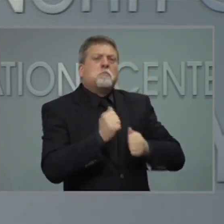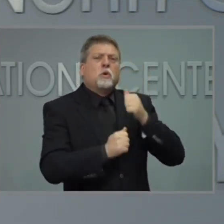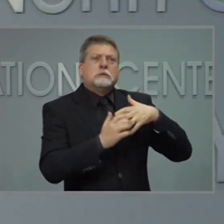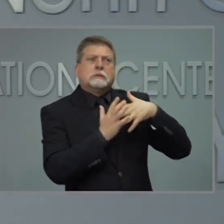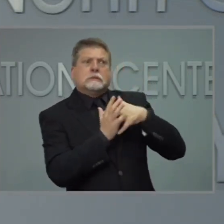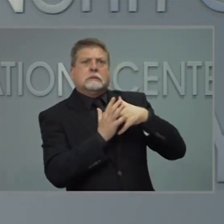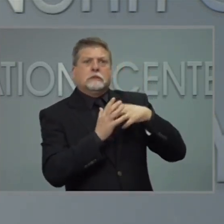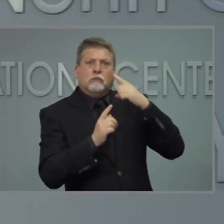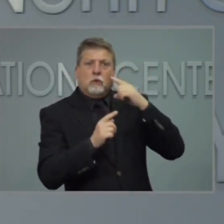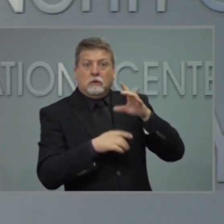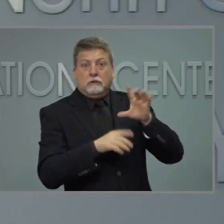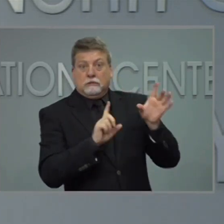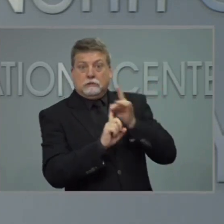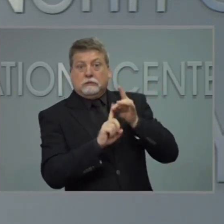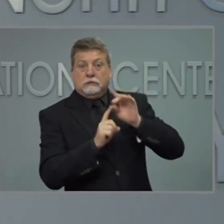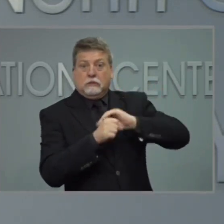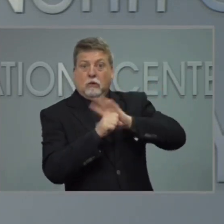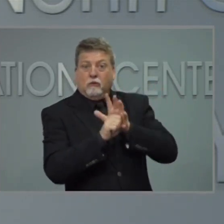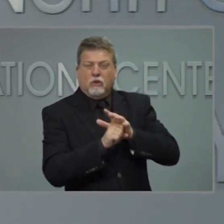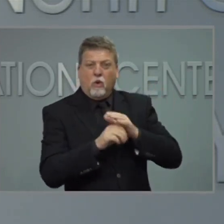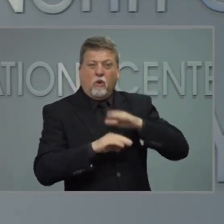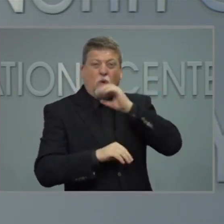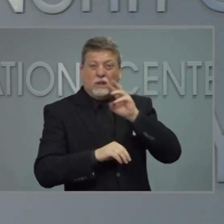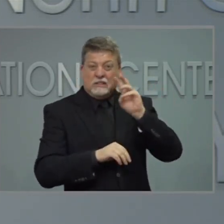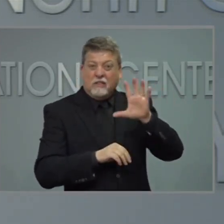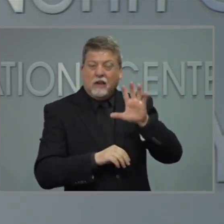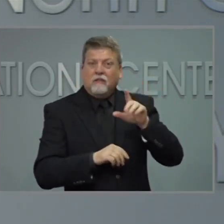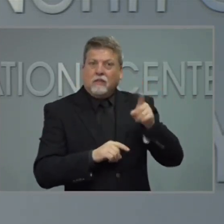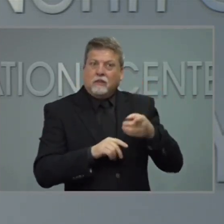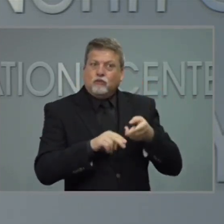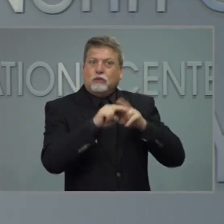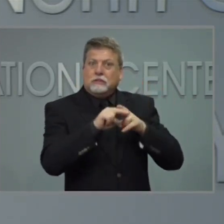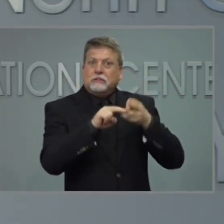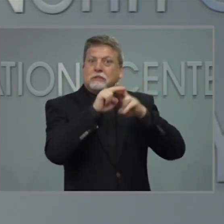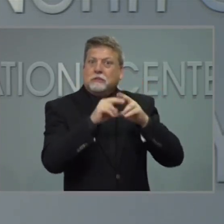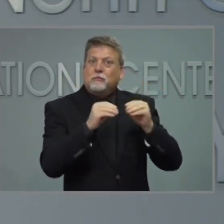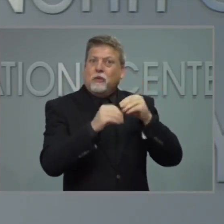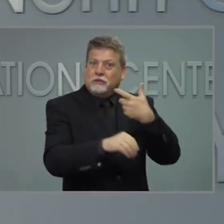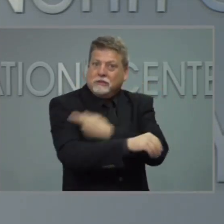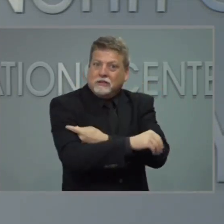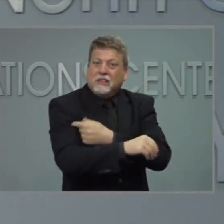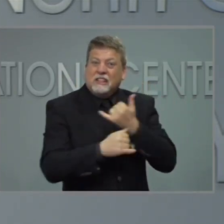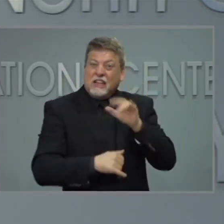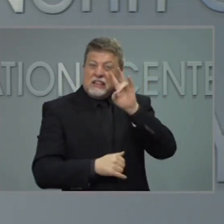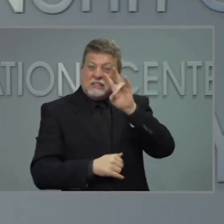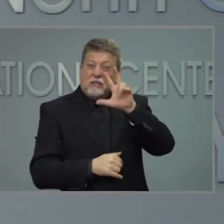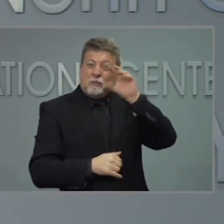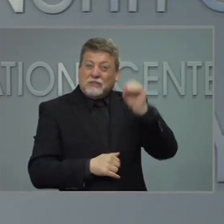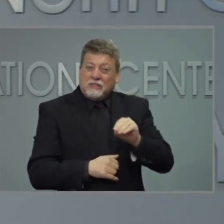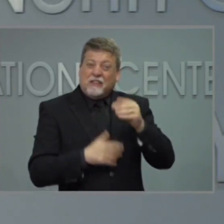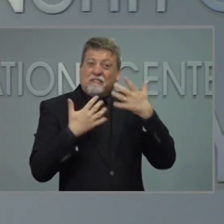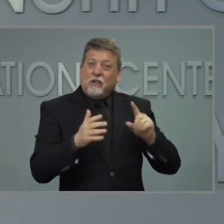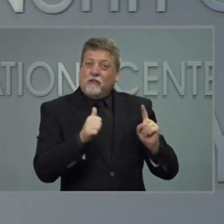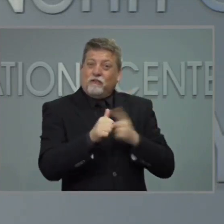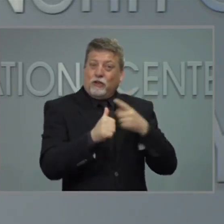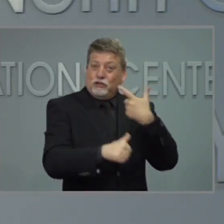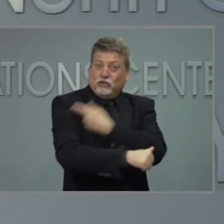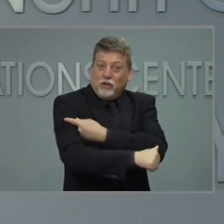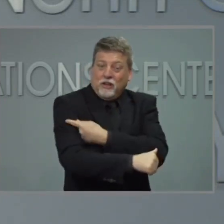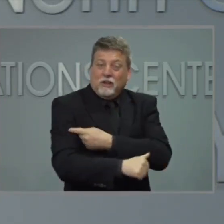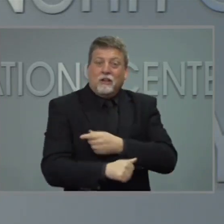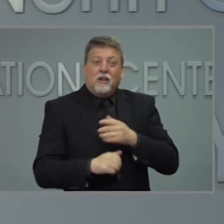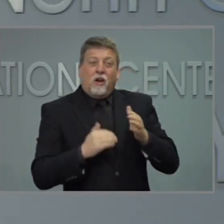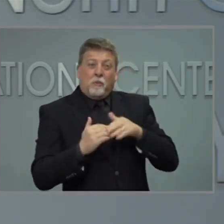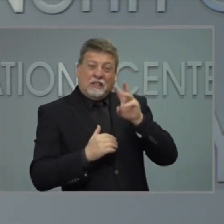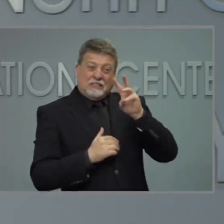and over, is gaining protection every day. 73% of them have had at least one shot, and more than